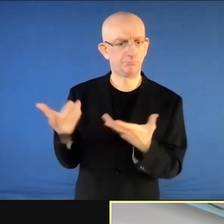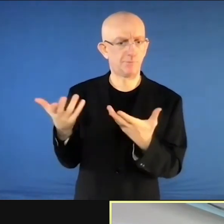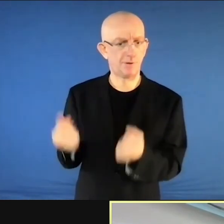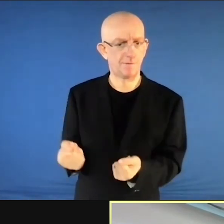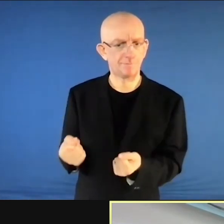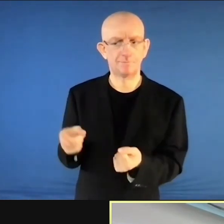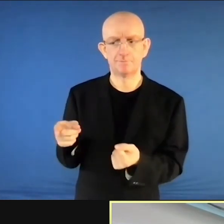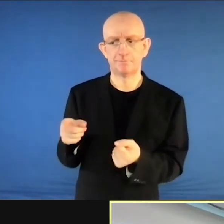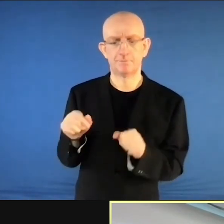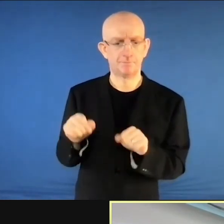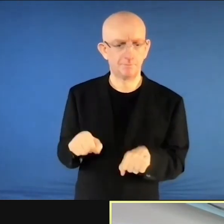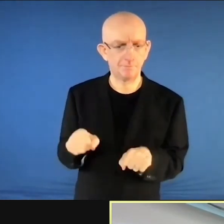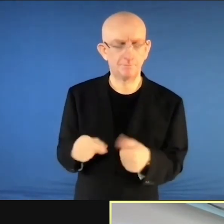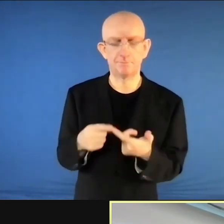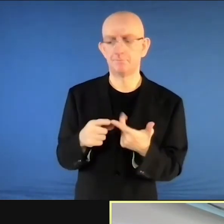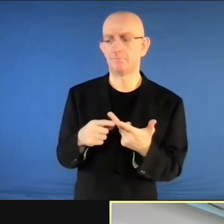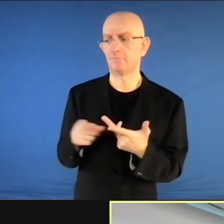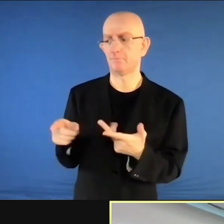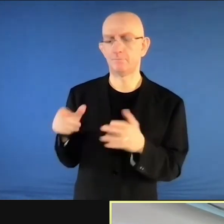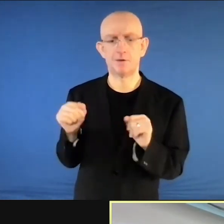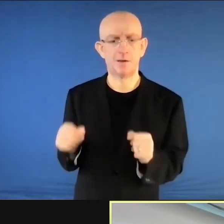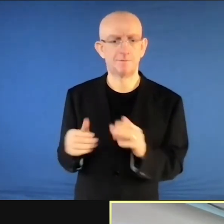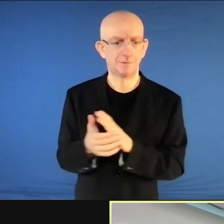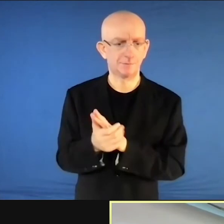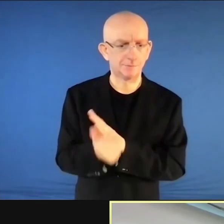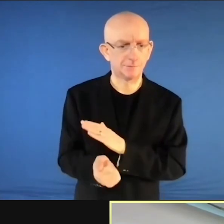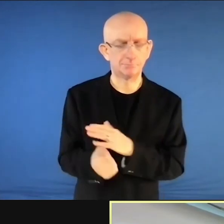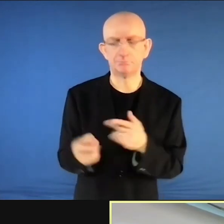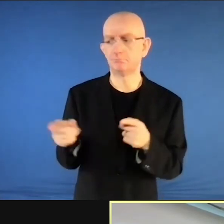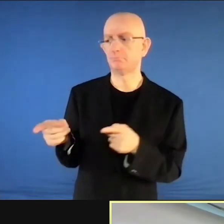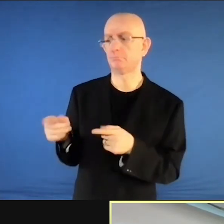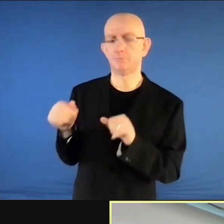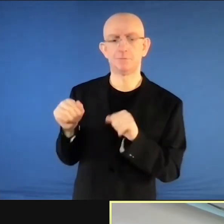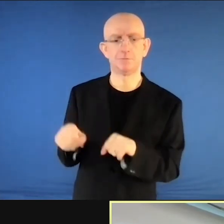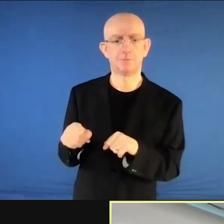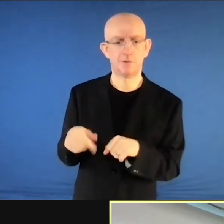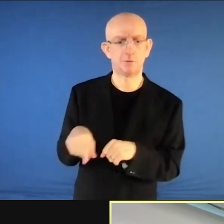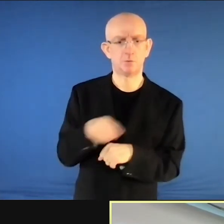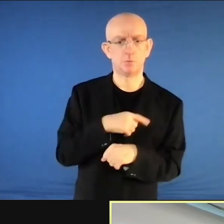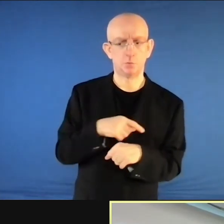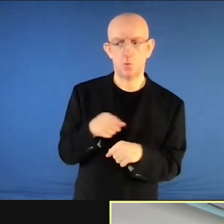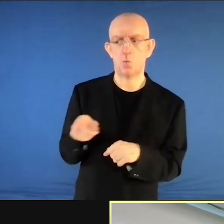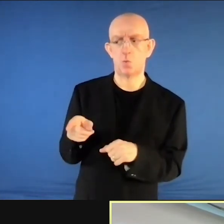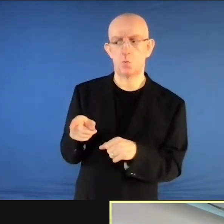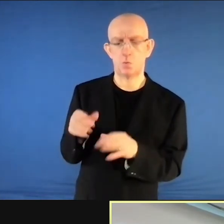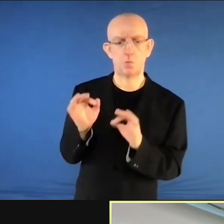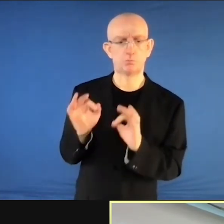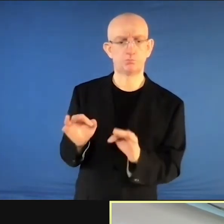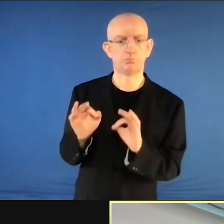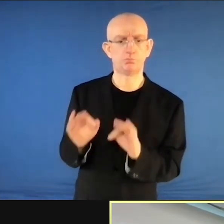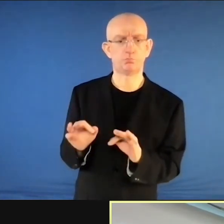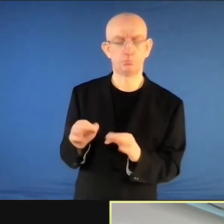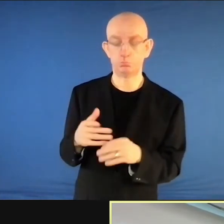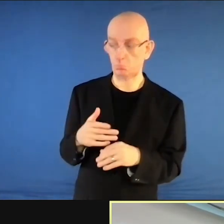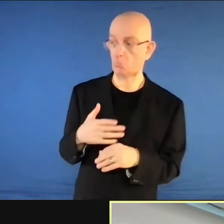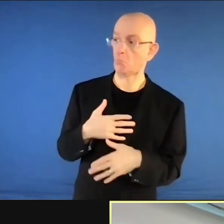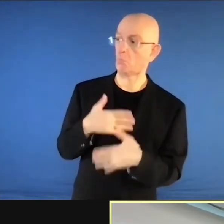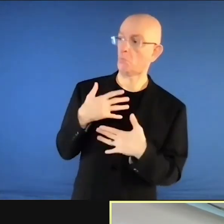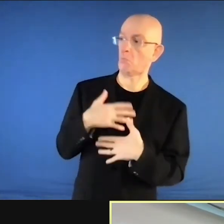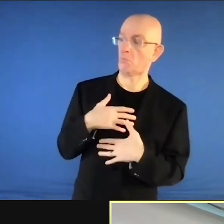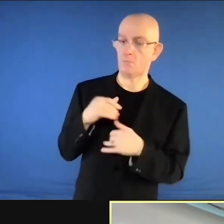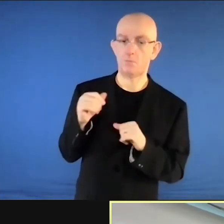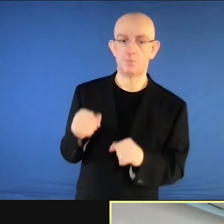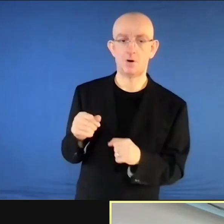we can be really surprised to see that if we give them the space, they might,